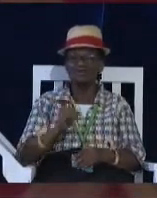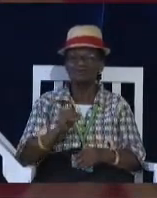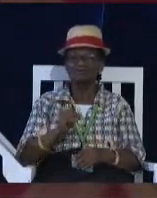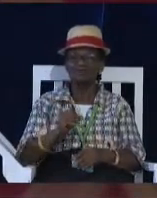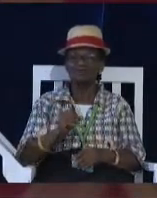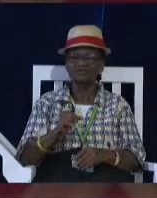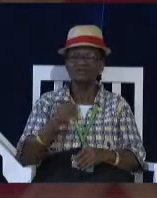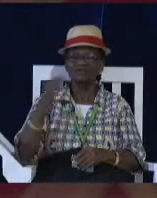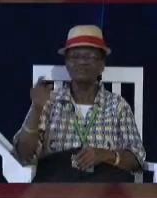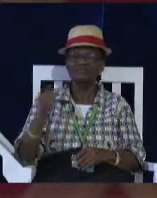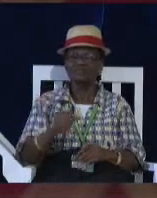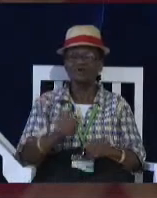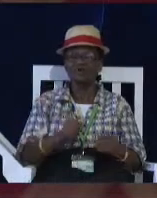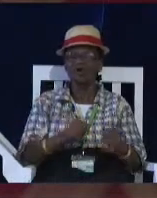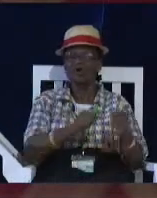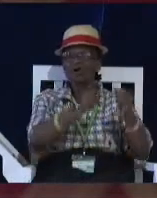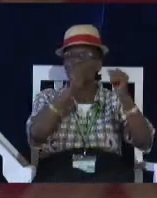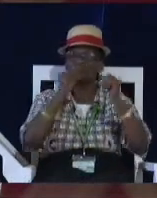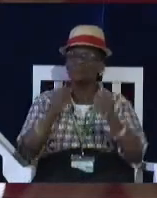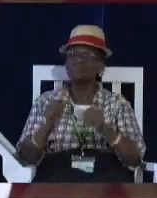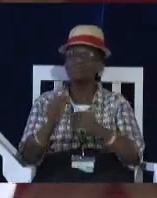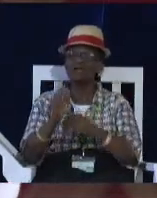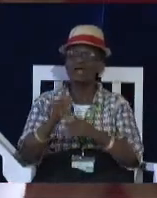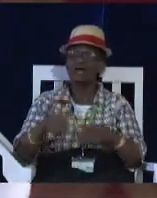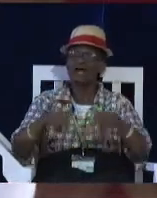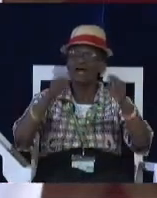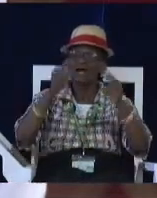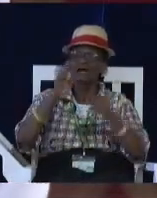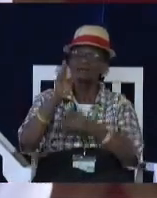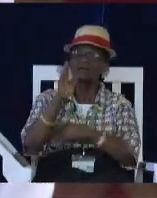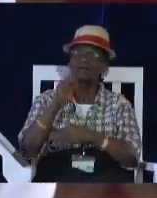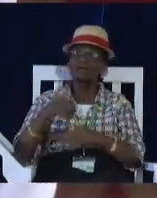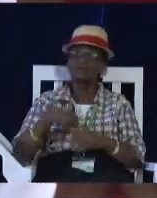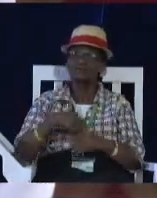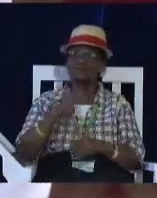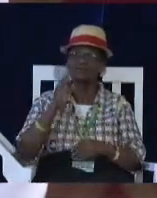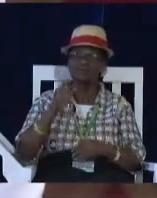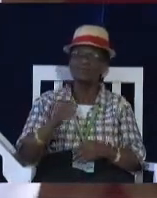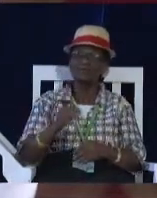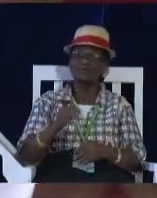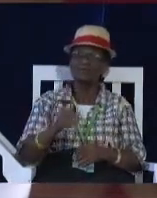we're going to anoint everybody here with oil.